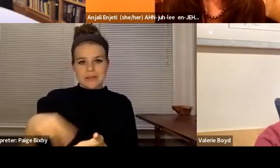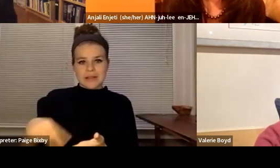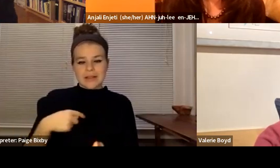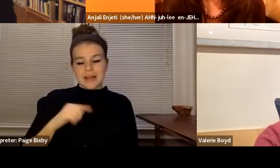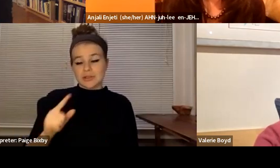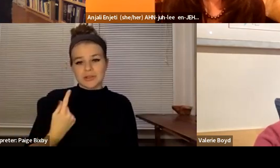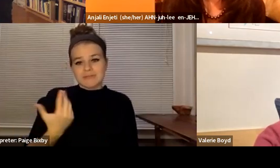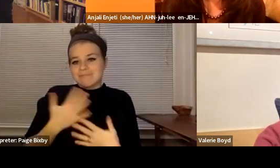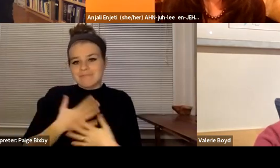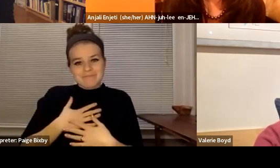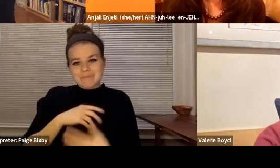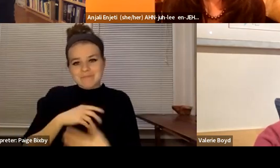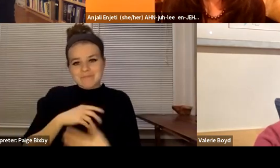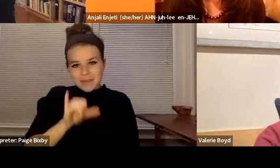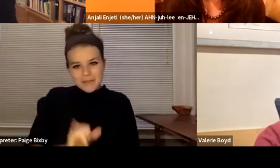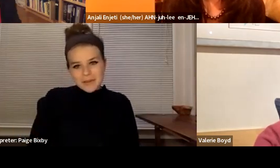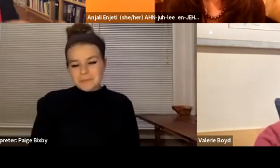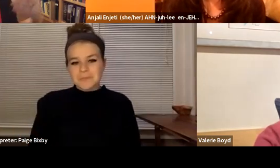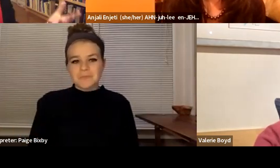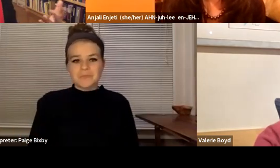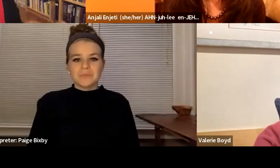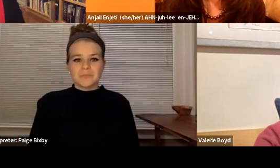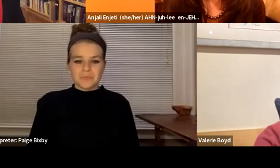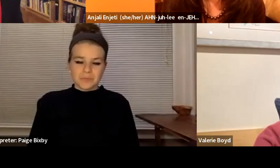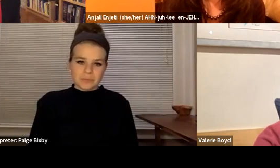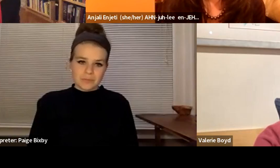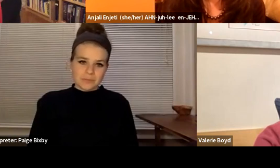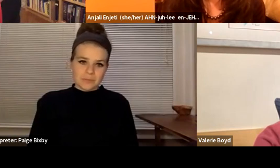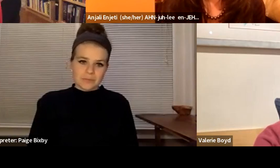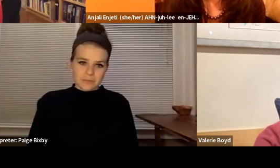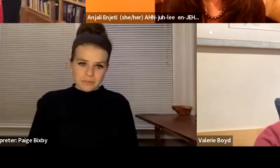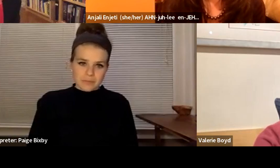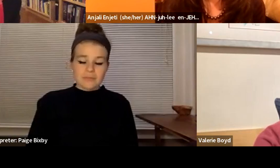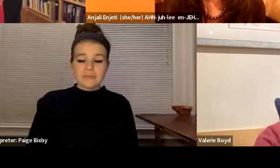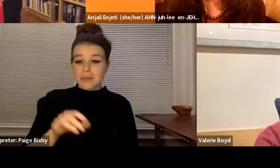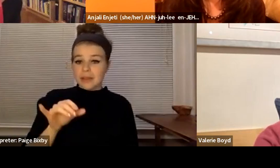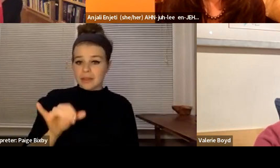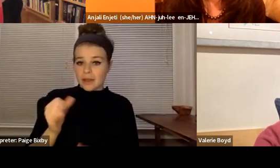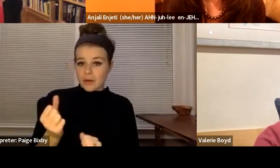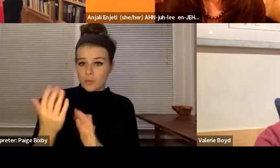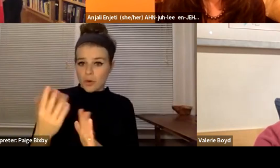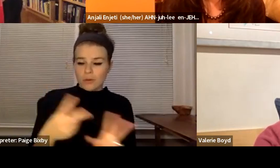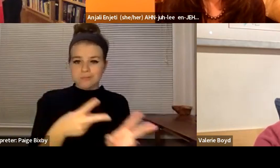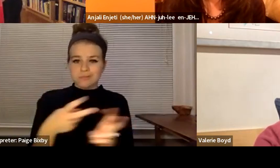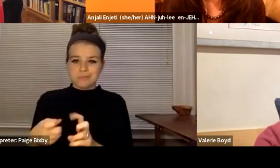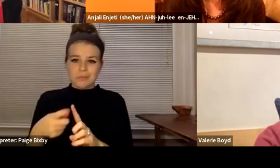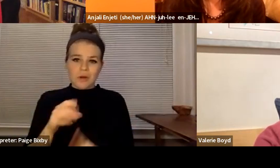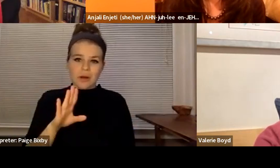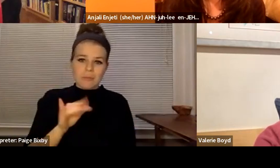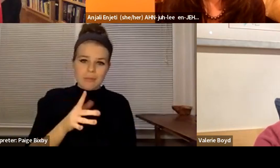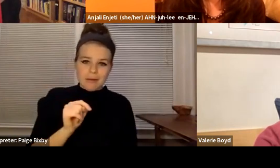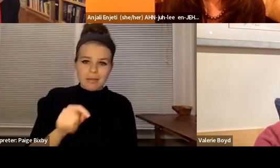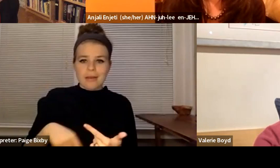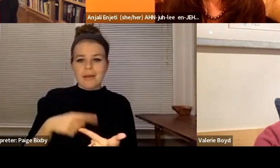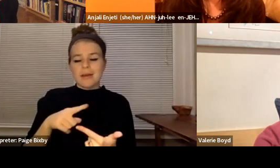I love that. And then his technique draws from ballet, modern, and Afro-Caribbean dance. He's